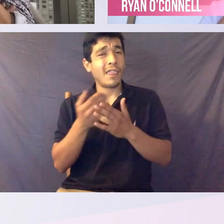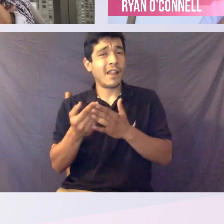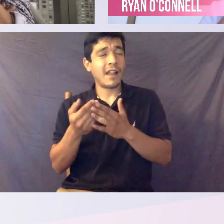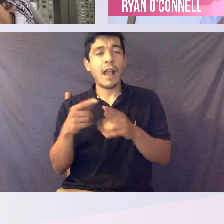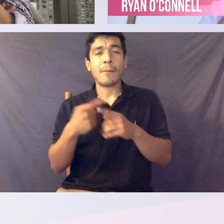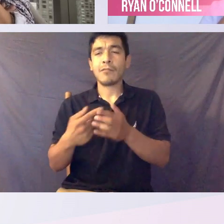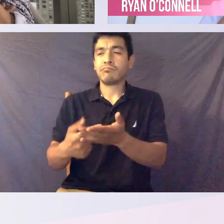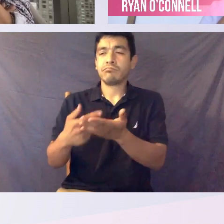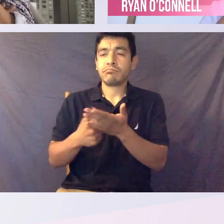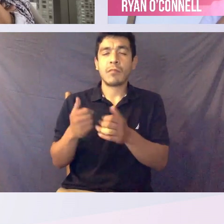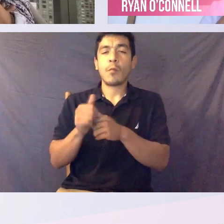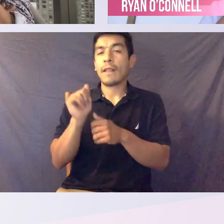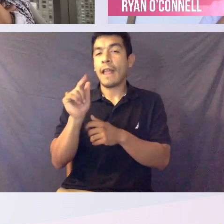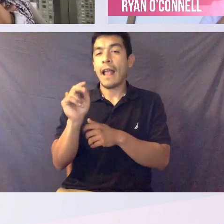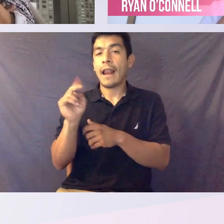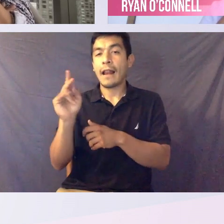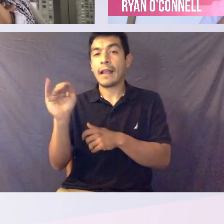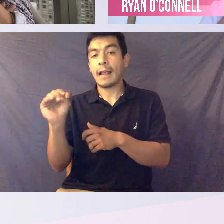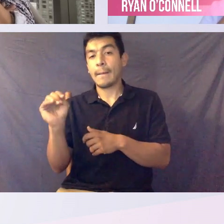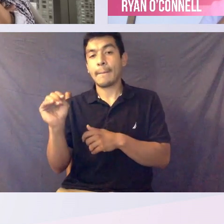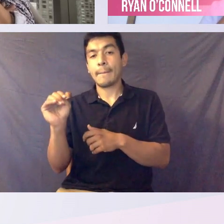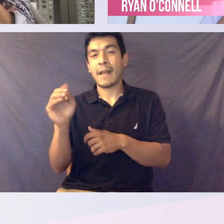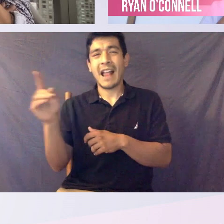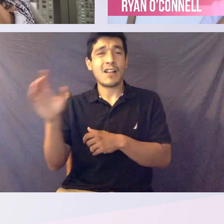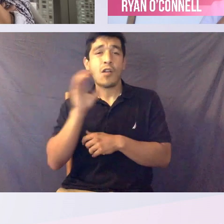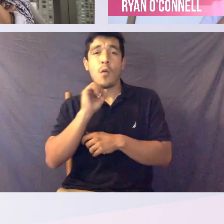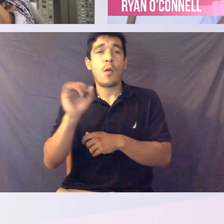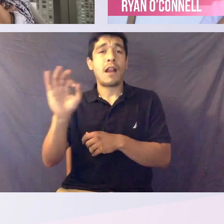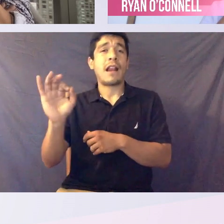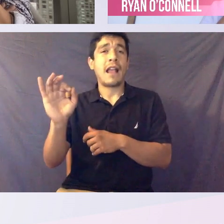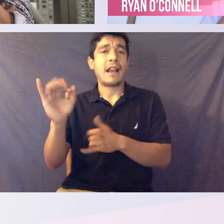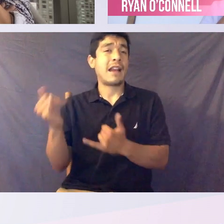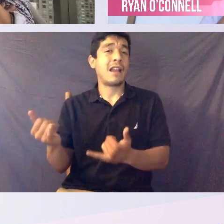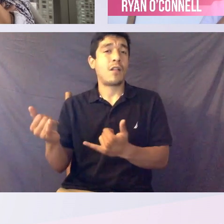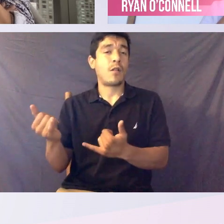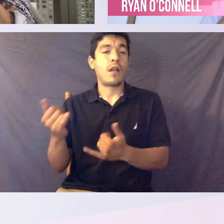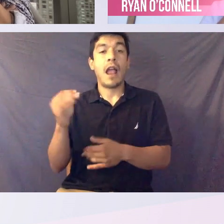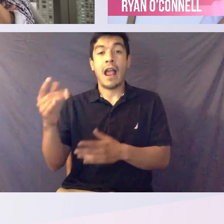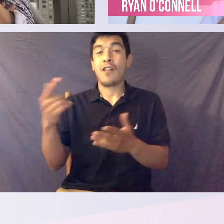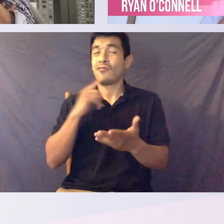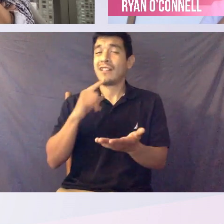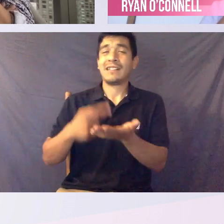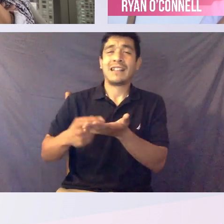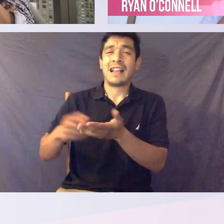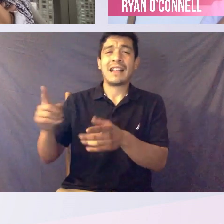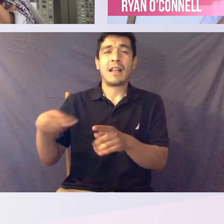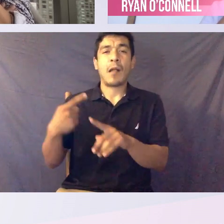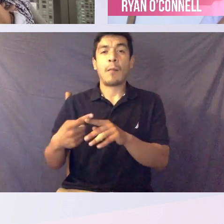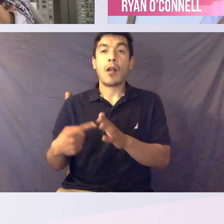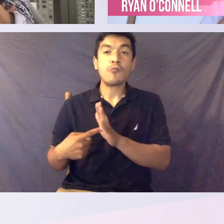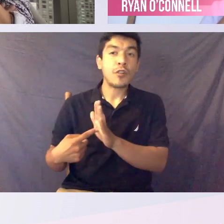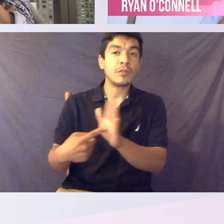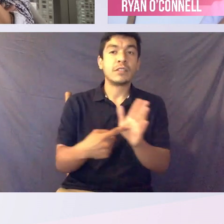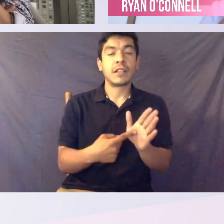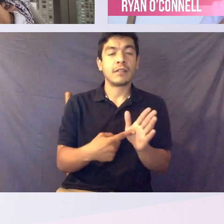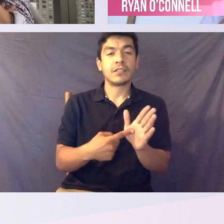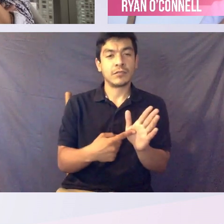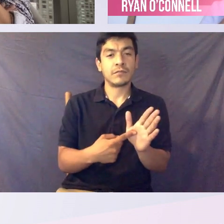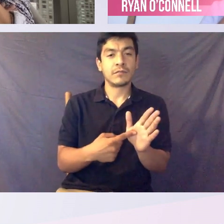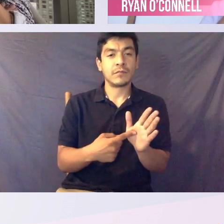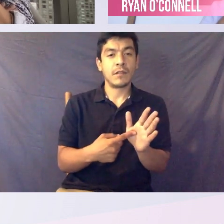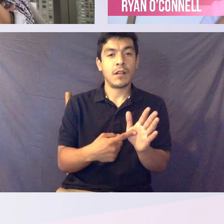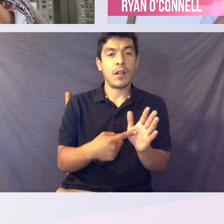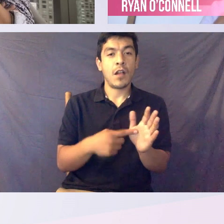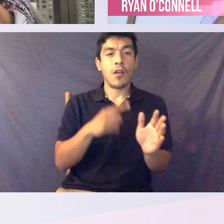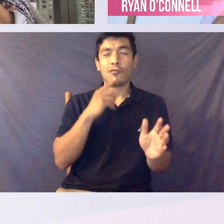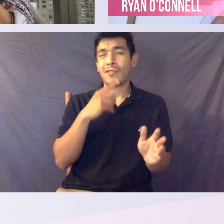star of Minari. And he's, 9 years old now. And in talking to him about representation, what was so